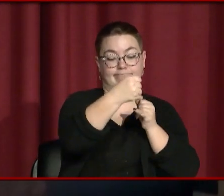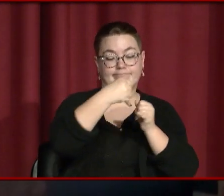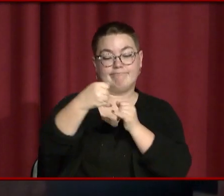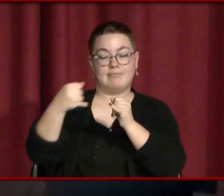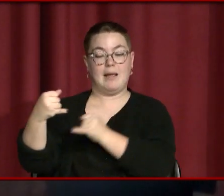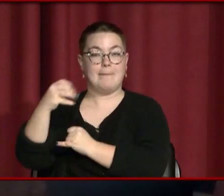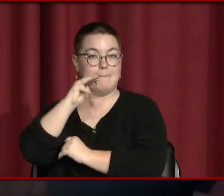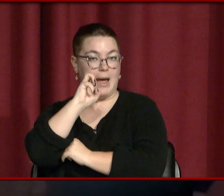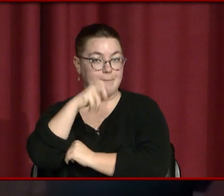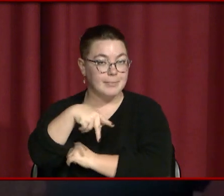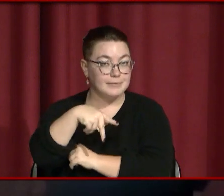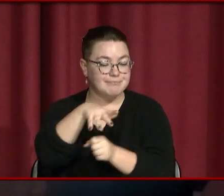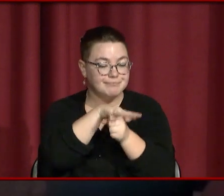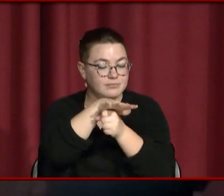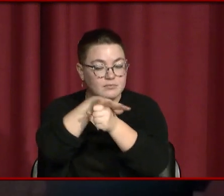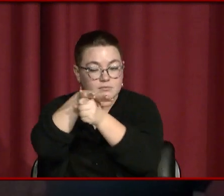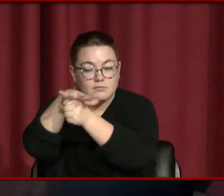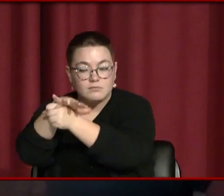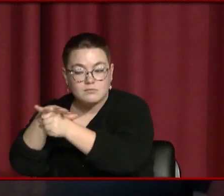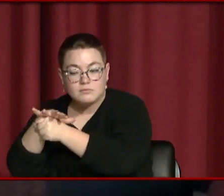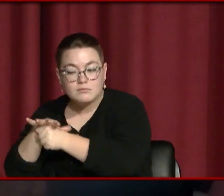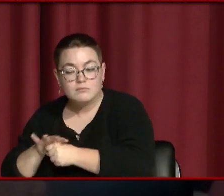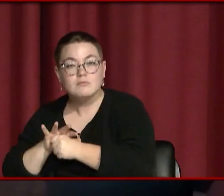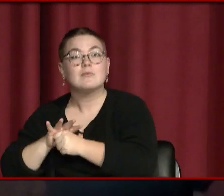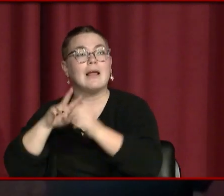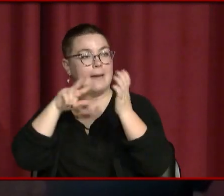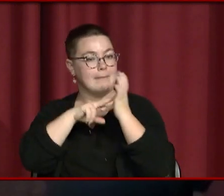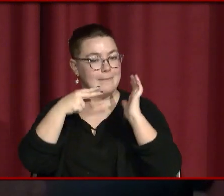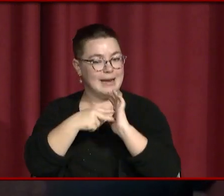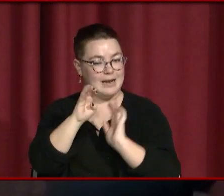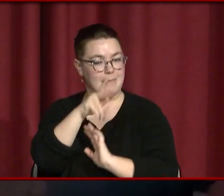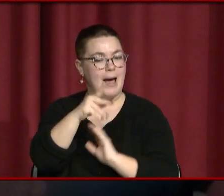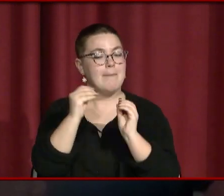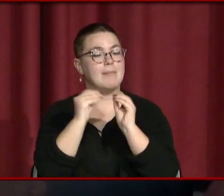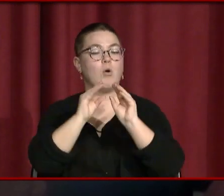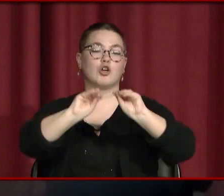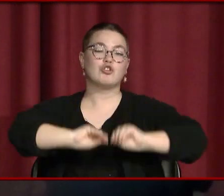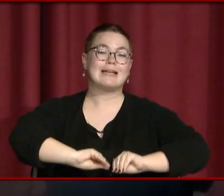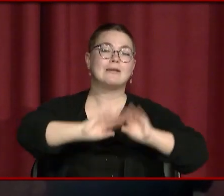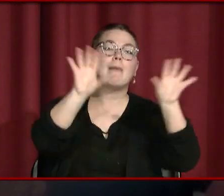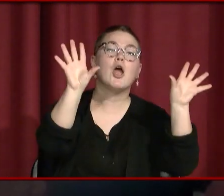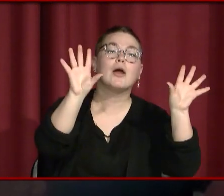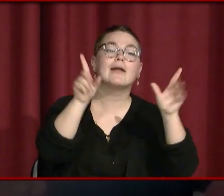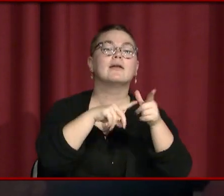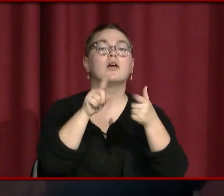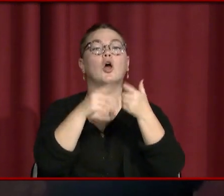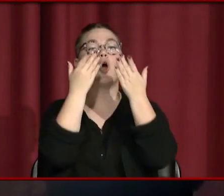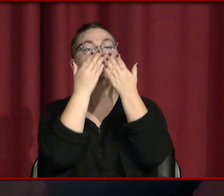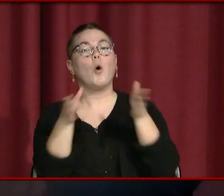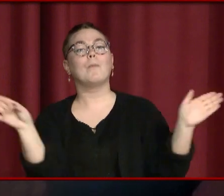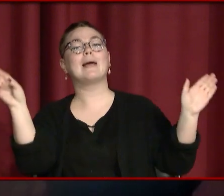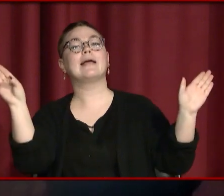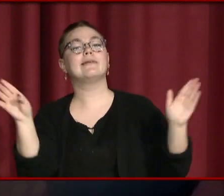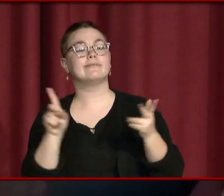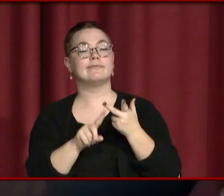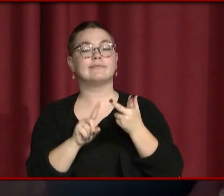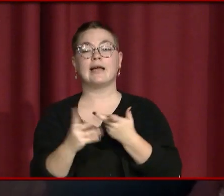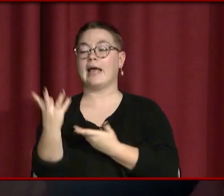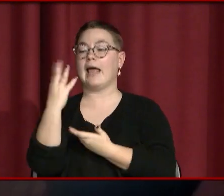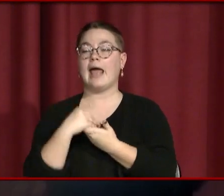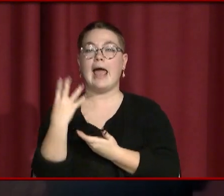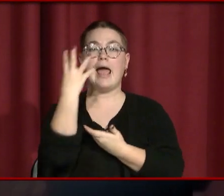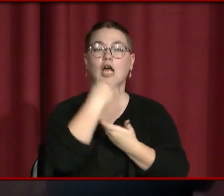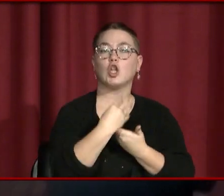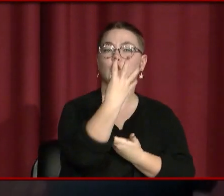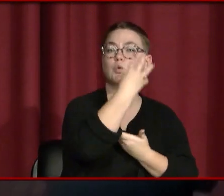lobbyists, we are going to have a better map-making process that's more transparent and open and inclusive. The resulting maps